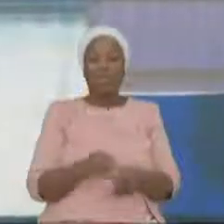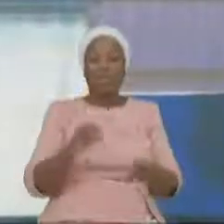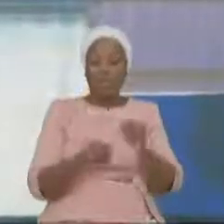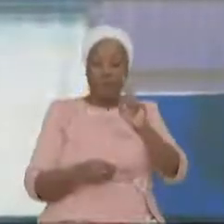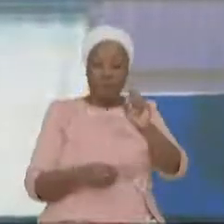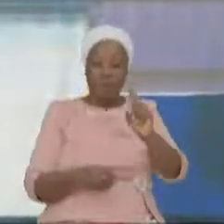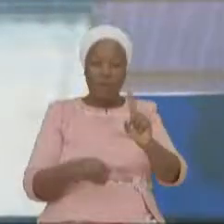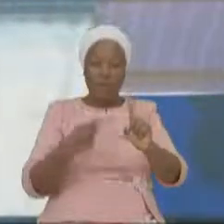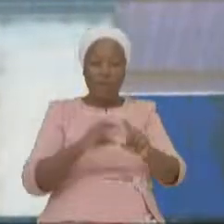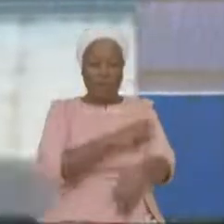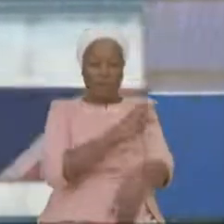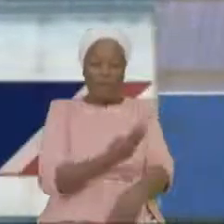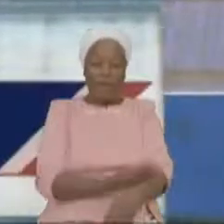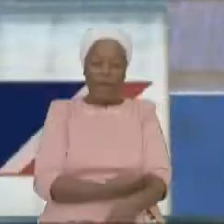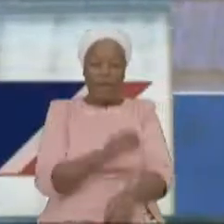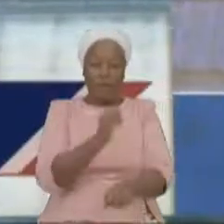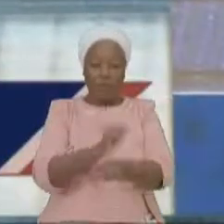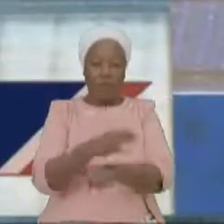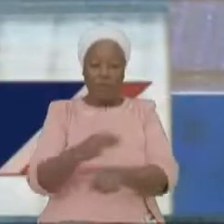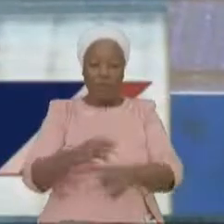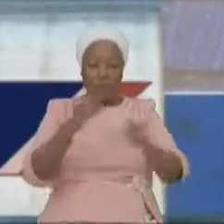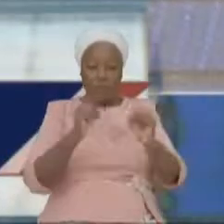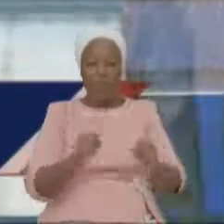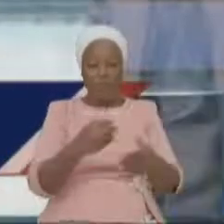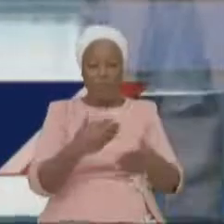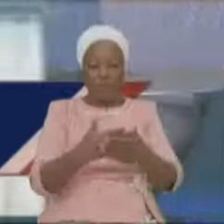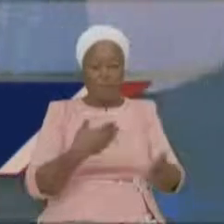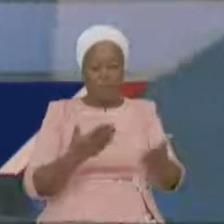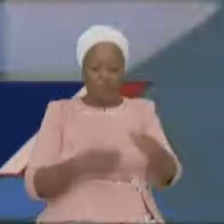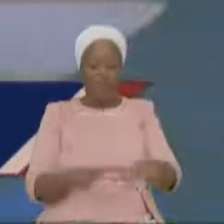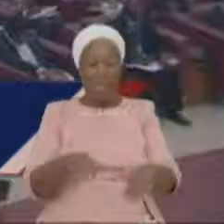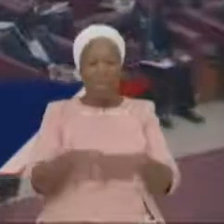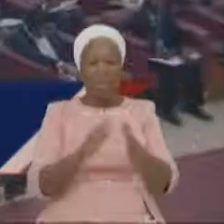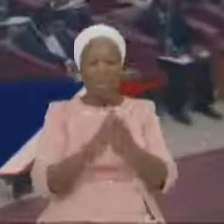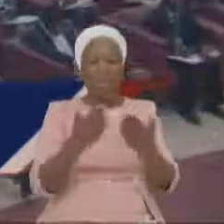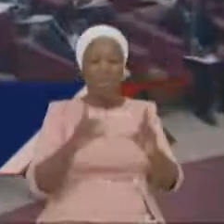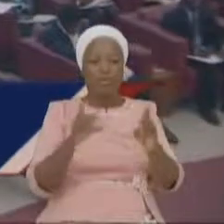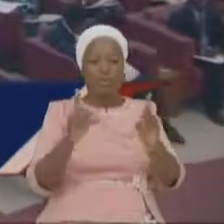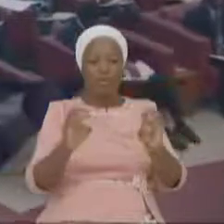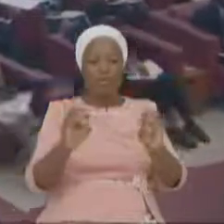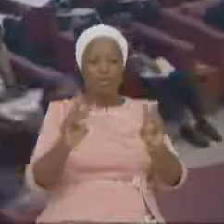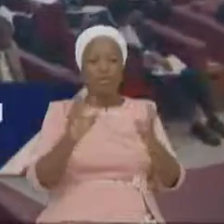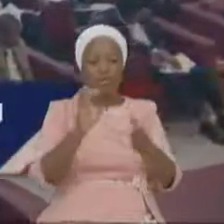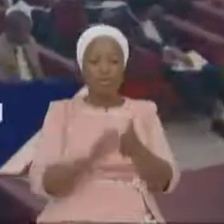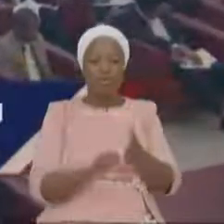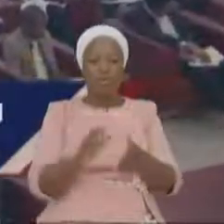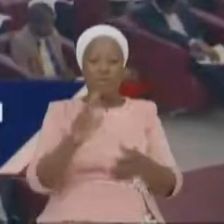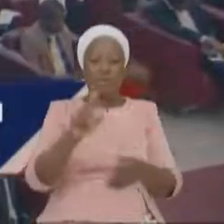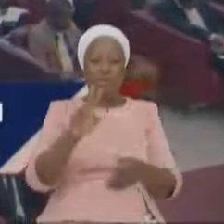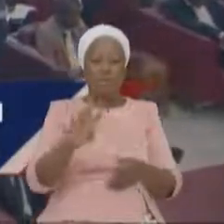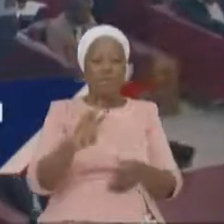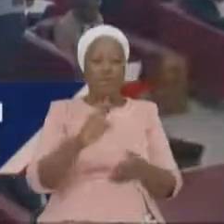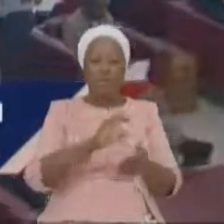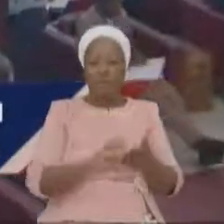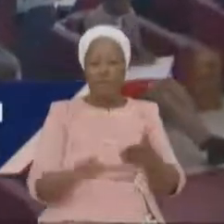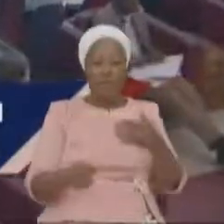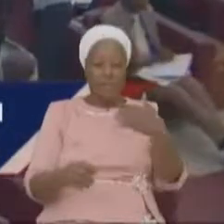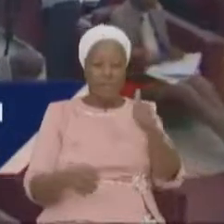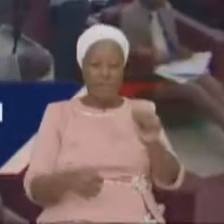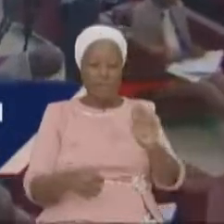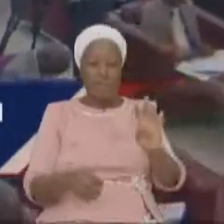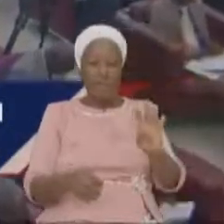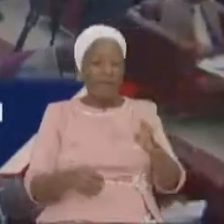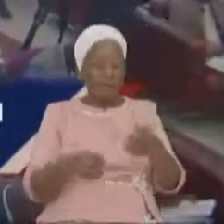power before death. Deuteronomy chapter 34, I'm reading from verse 10. And there arose not